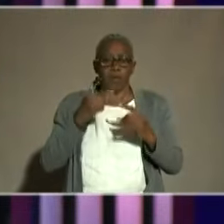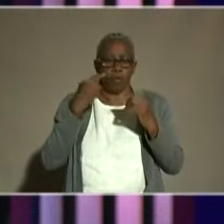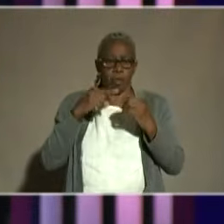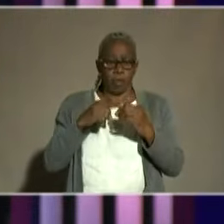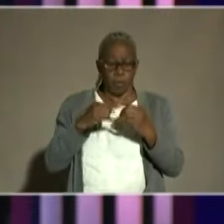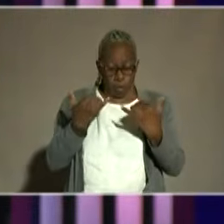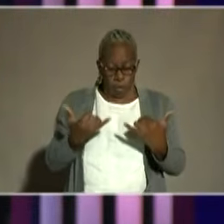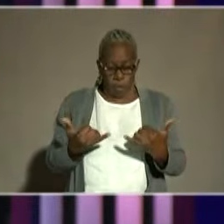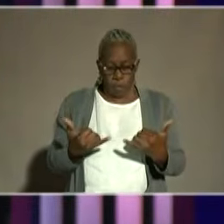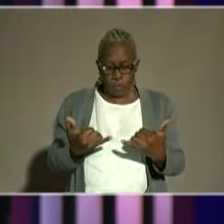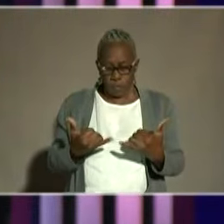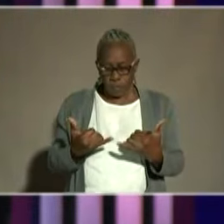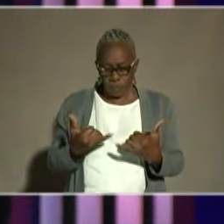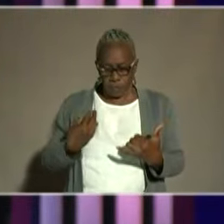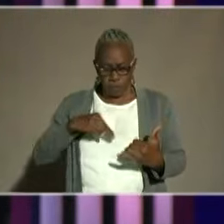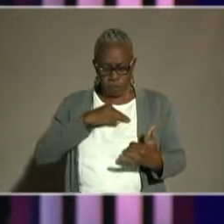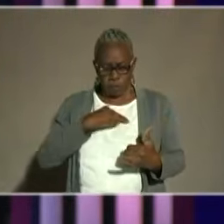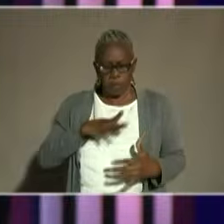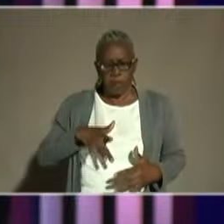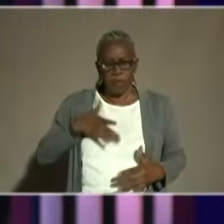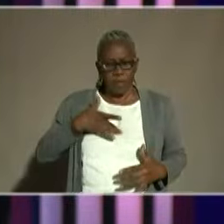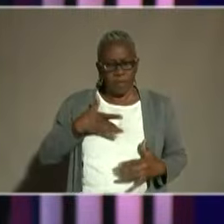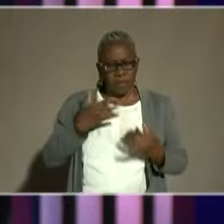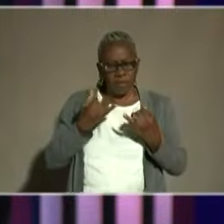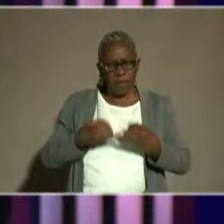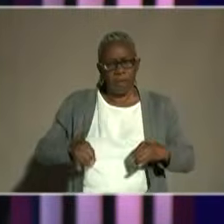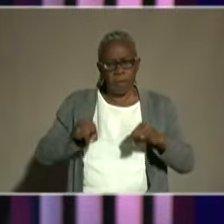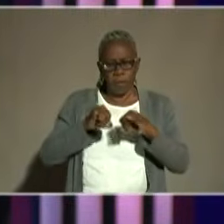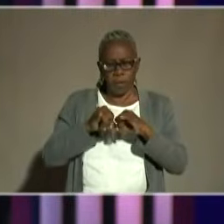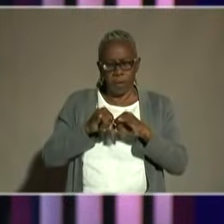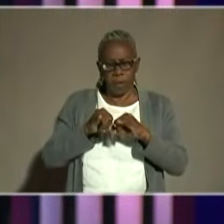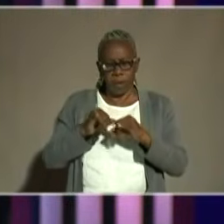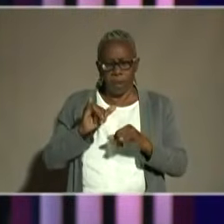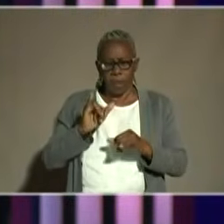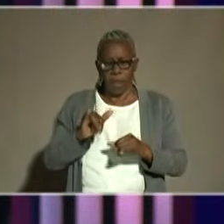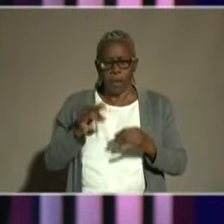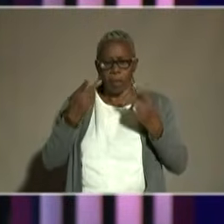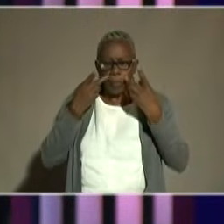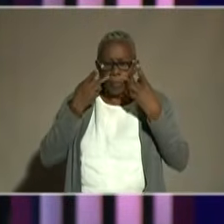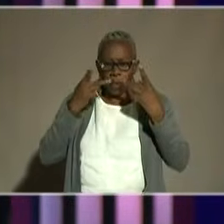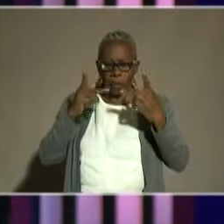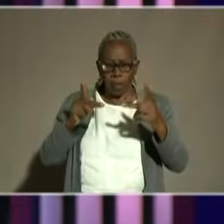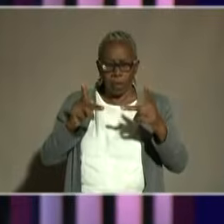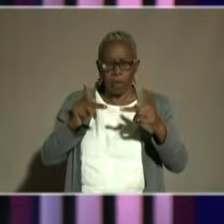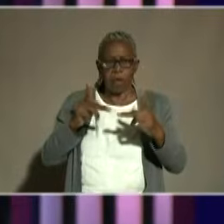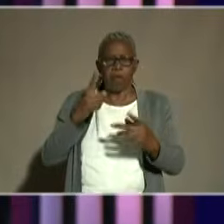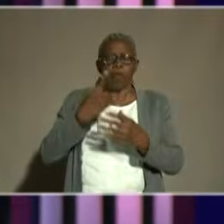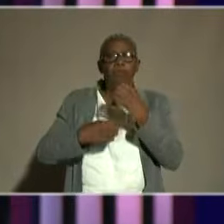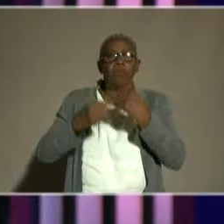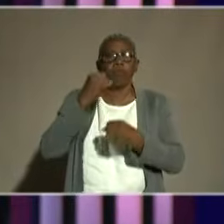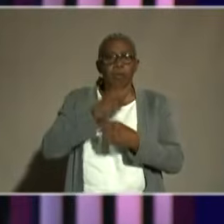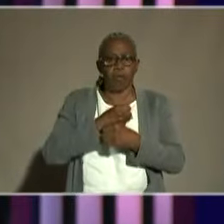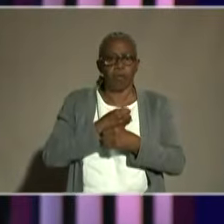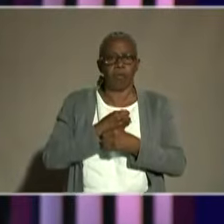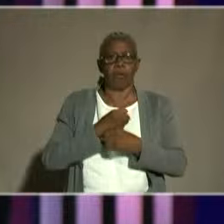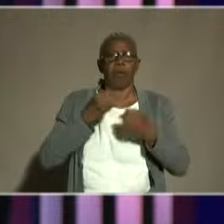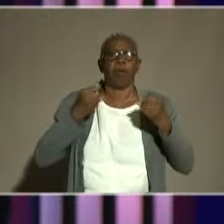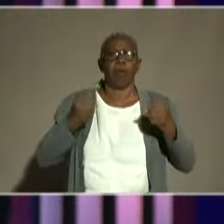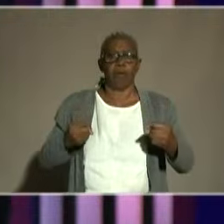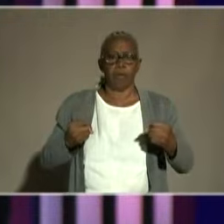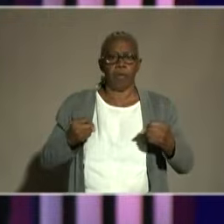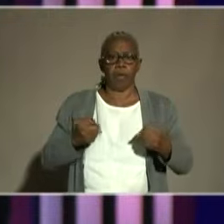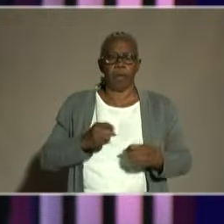Having said that, we do feel that it's very important that the public as a whole must have trust and confidence in the police,